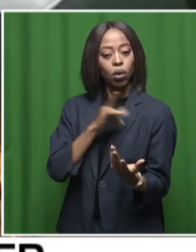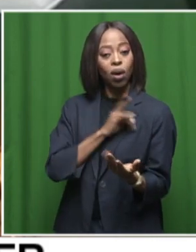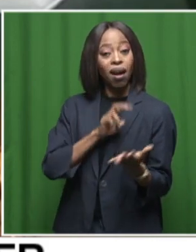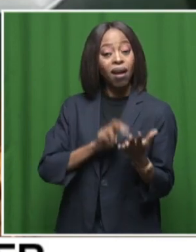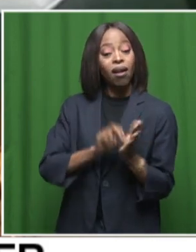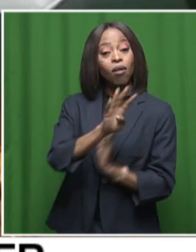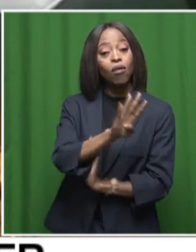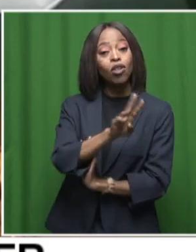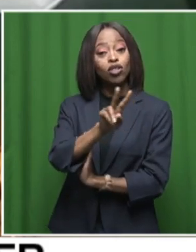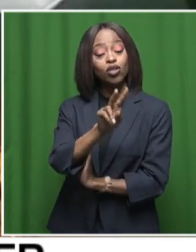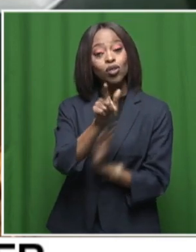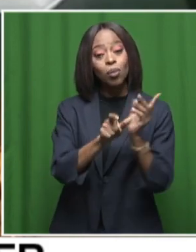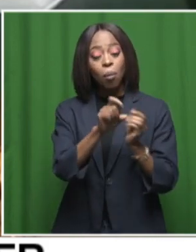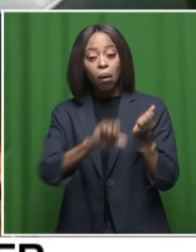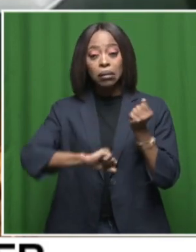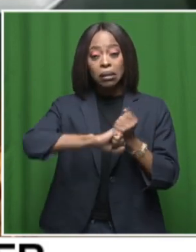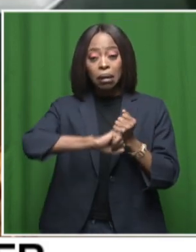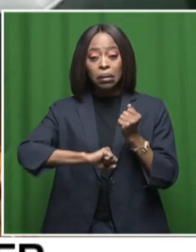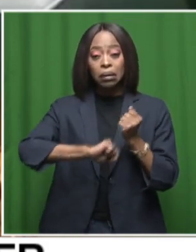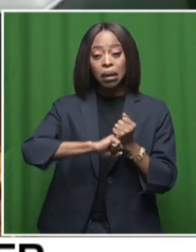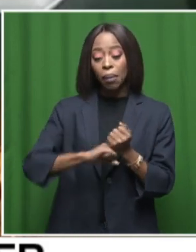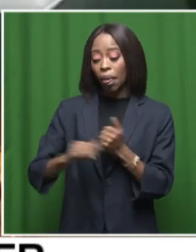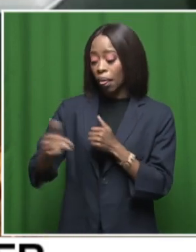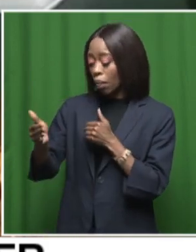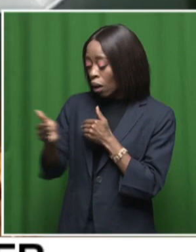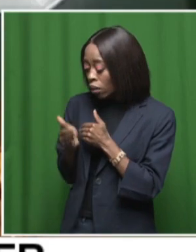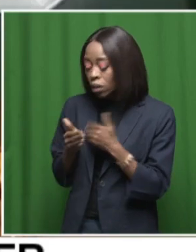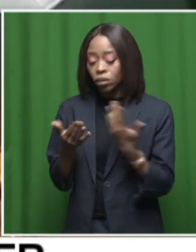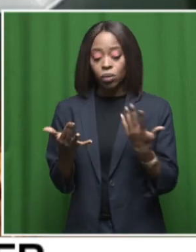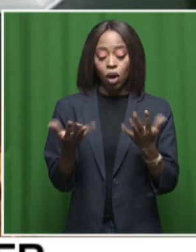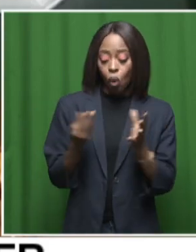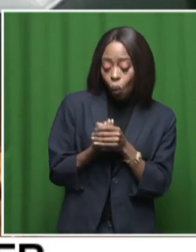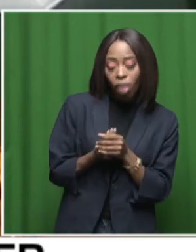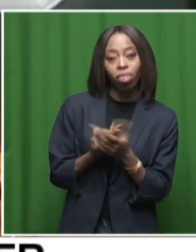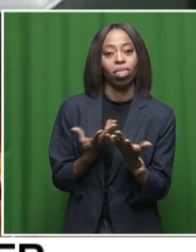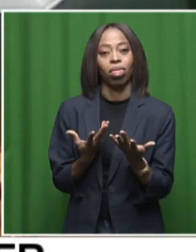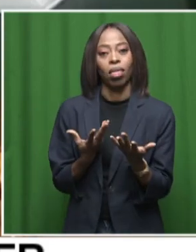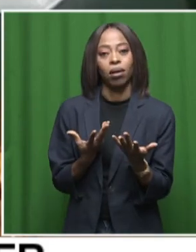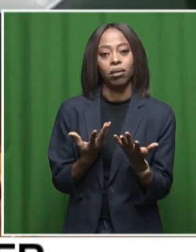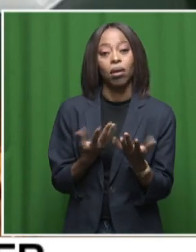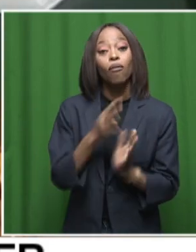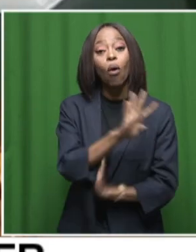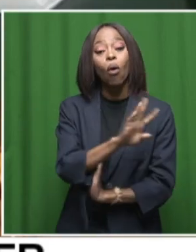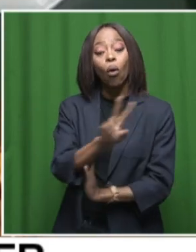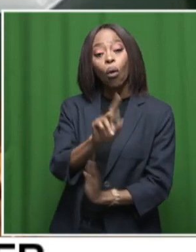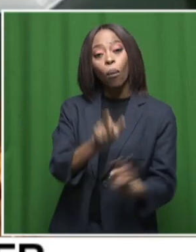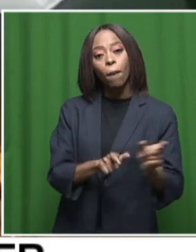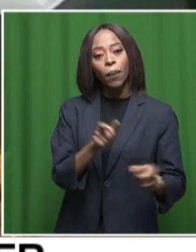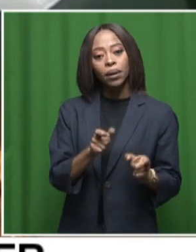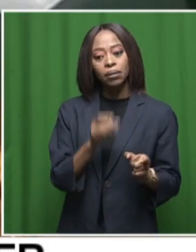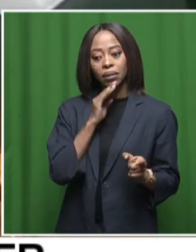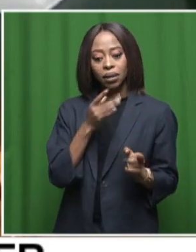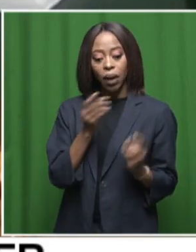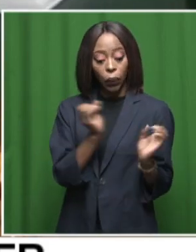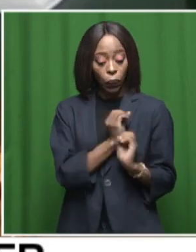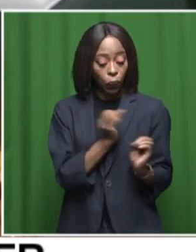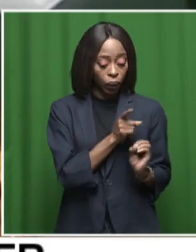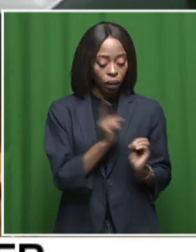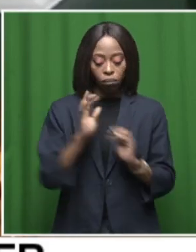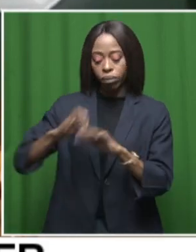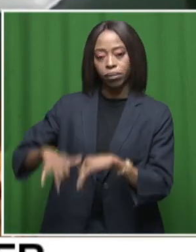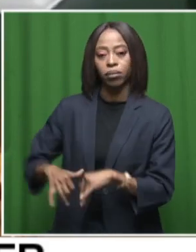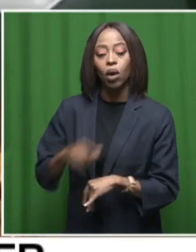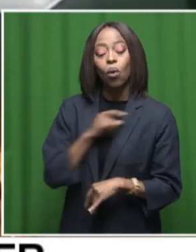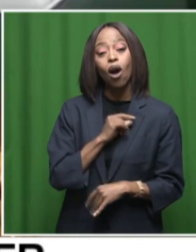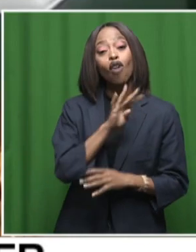42 people behind me or with me, next to me, and none of this would be. It takes 42